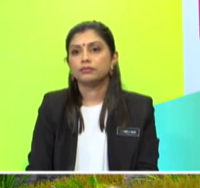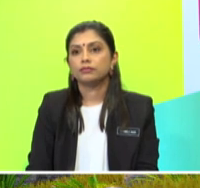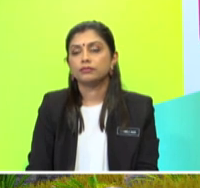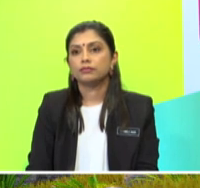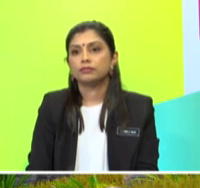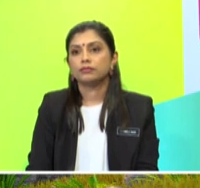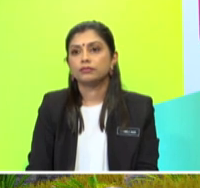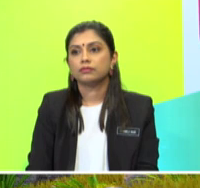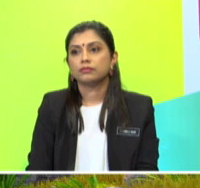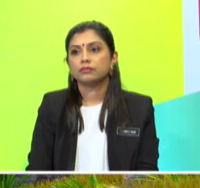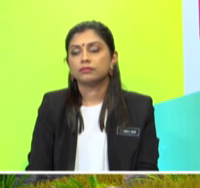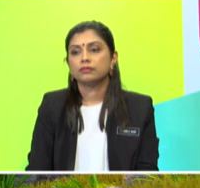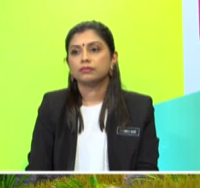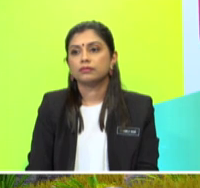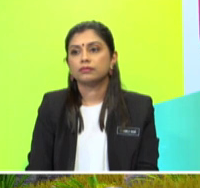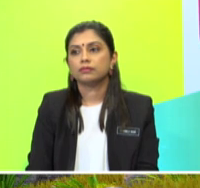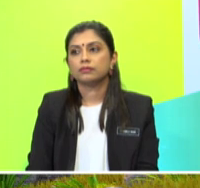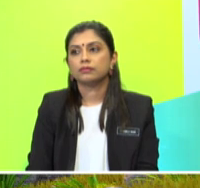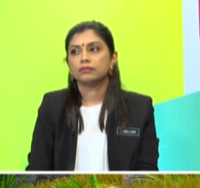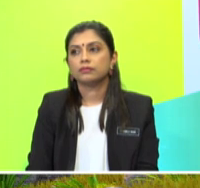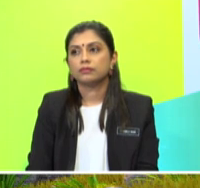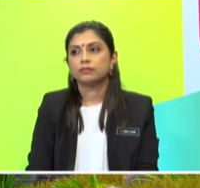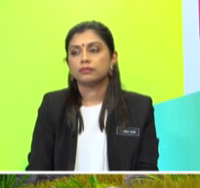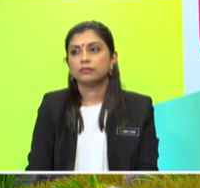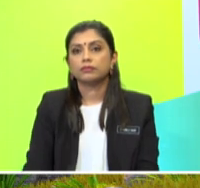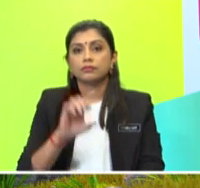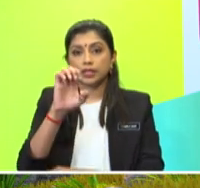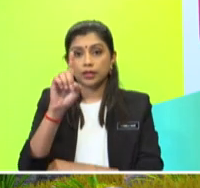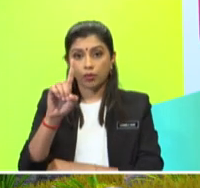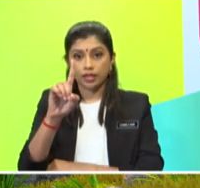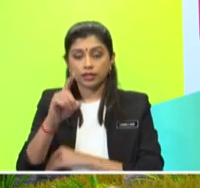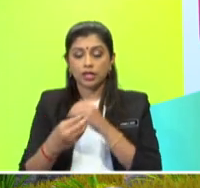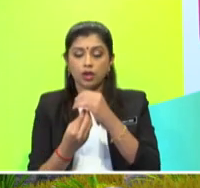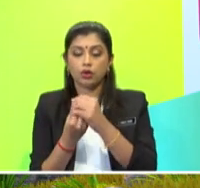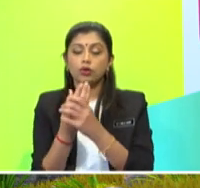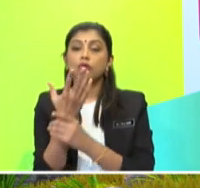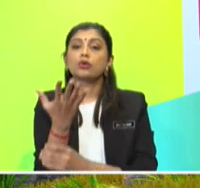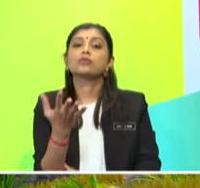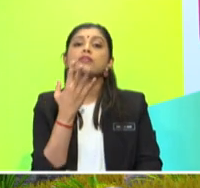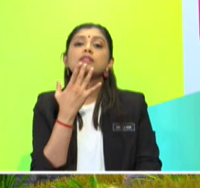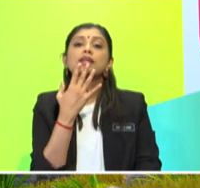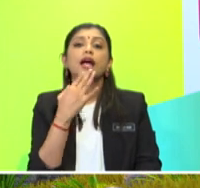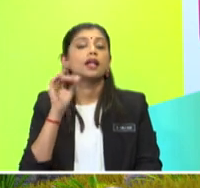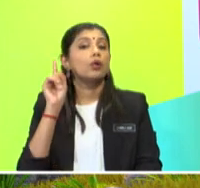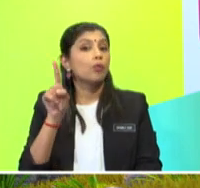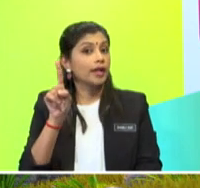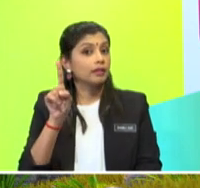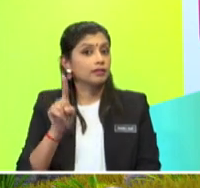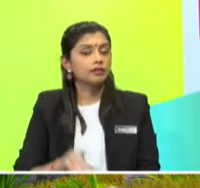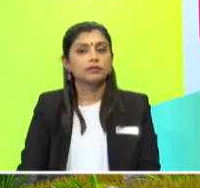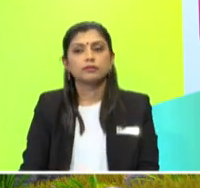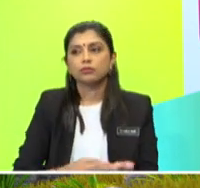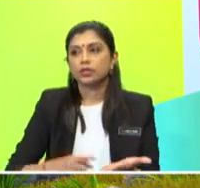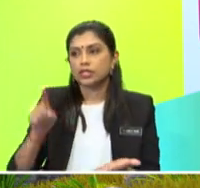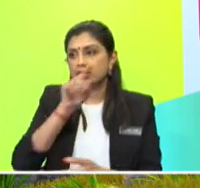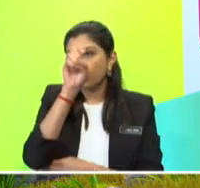Example E1, gross color 1. I like that. E1, gross color 1. So what is your question?